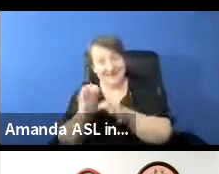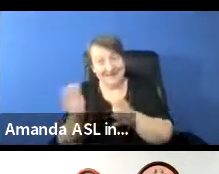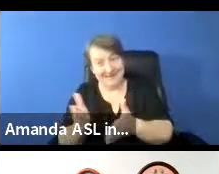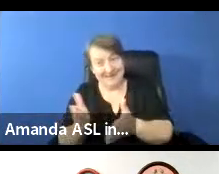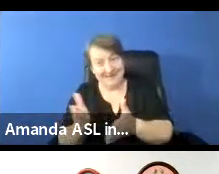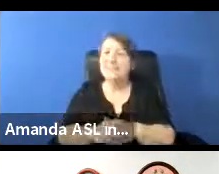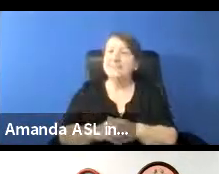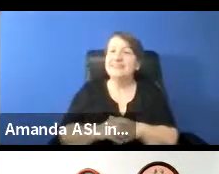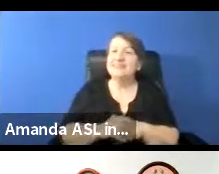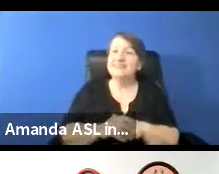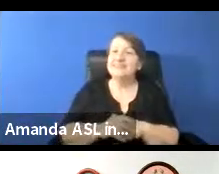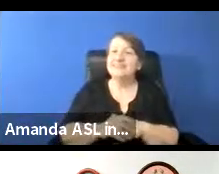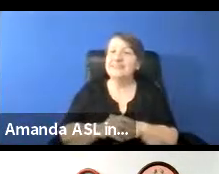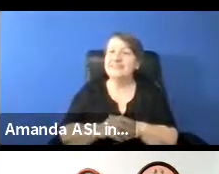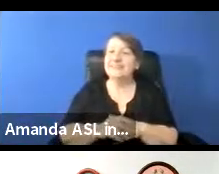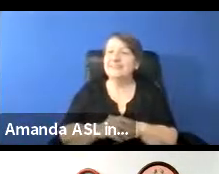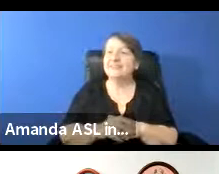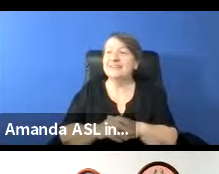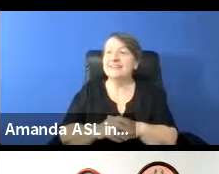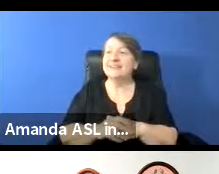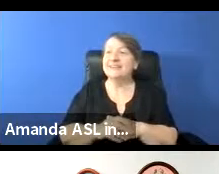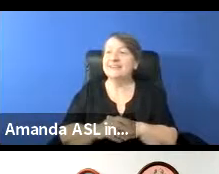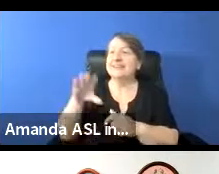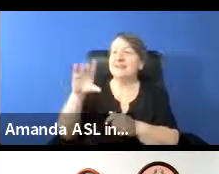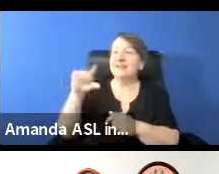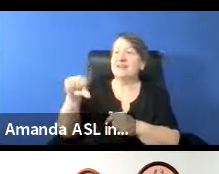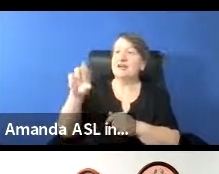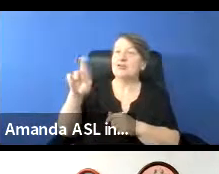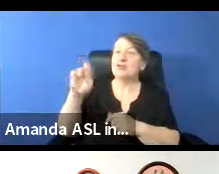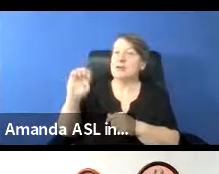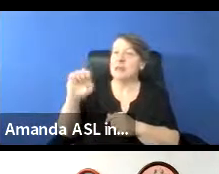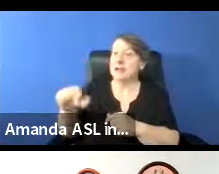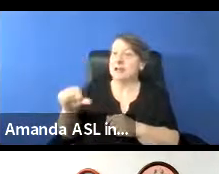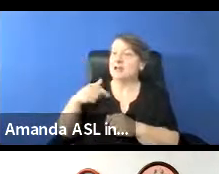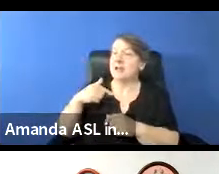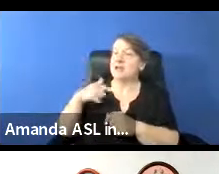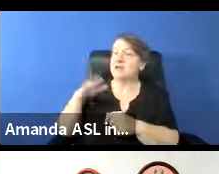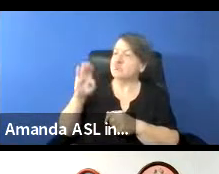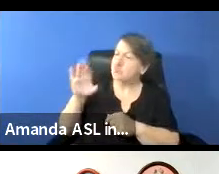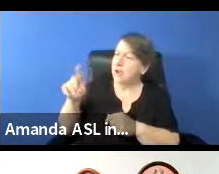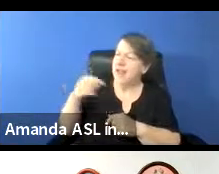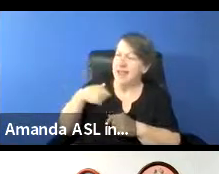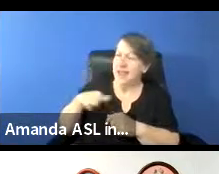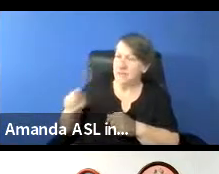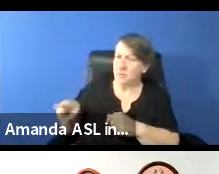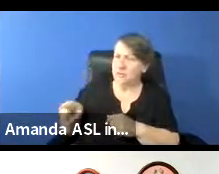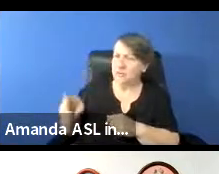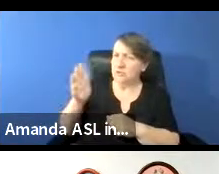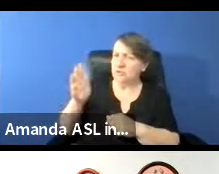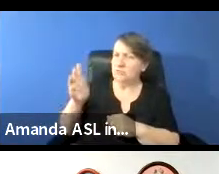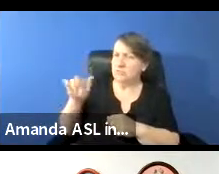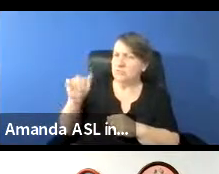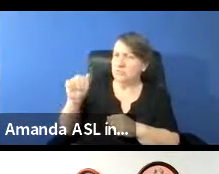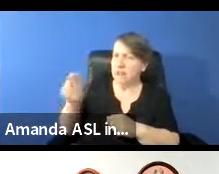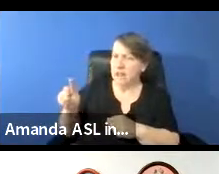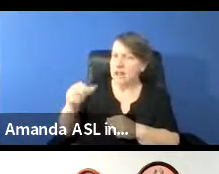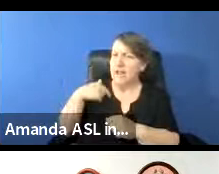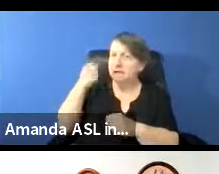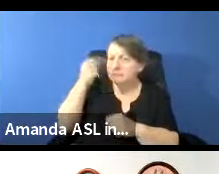I'm taking. Well, Brad, I have a question for you. Yes. So, Brad, I understand that one